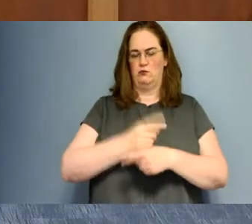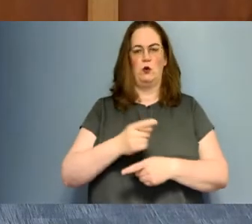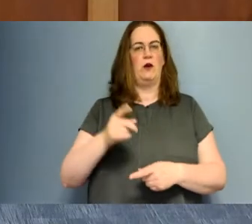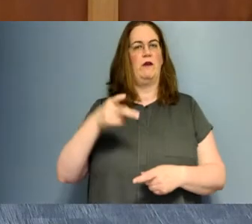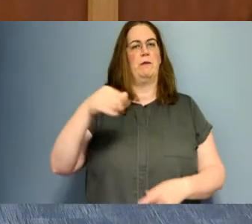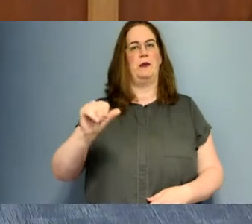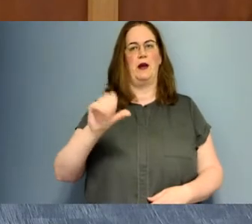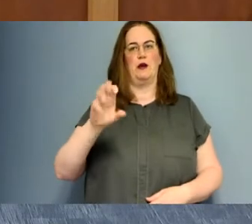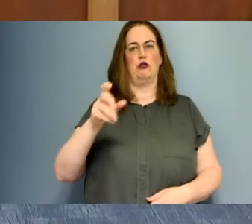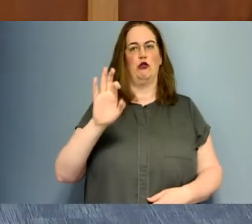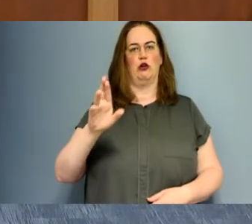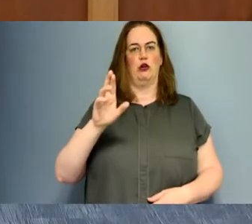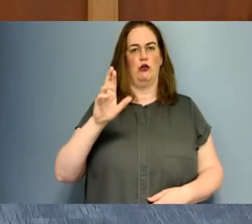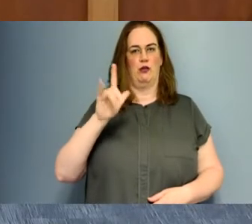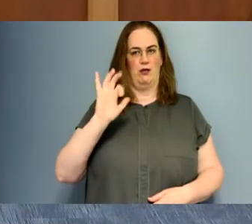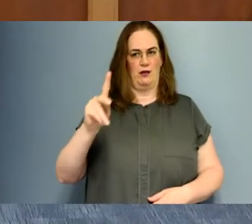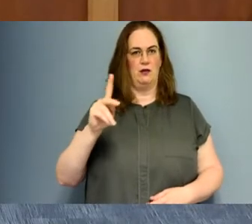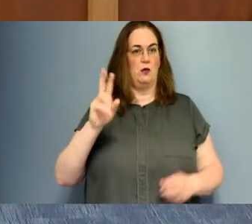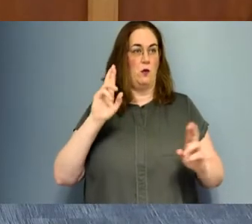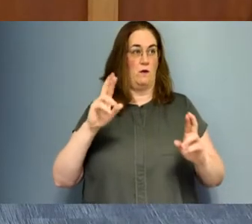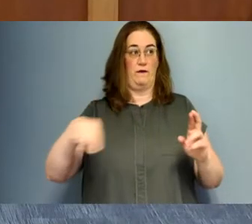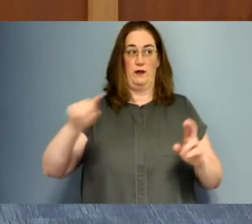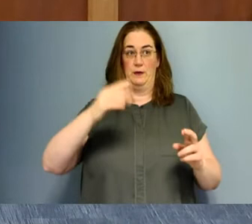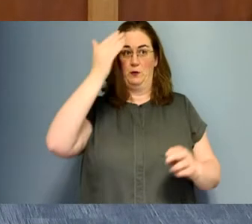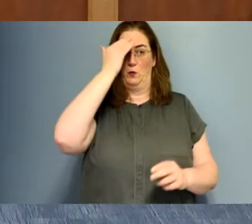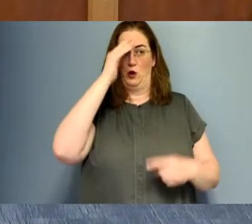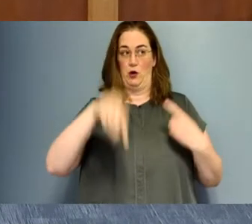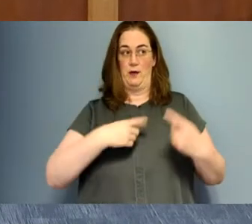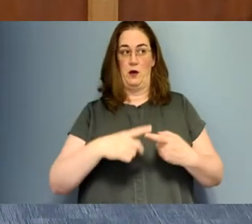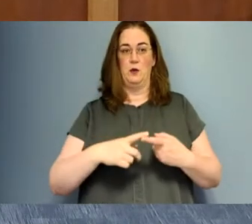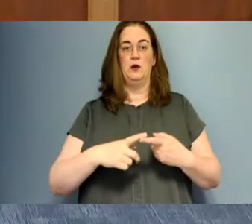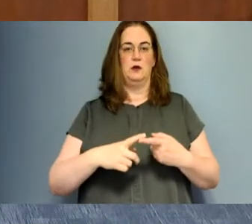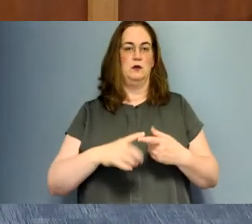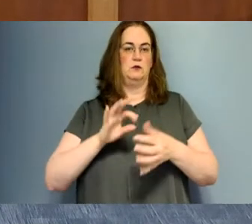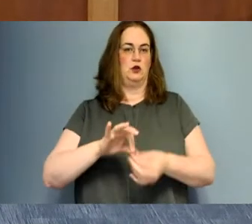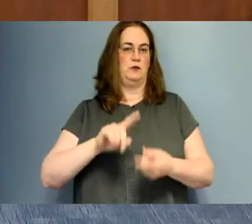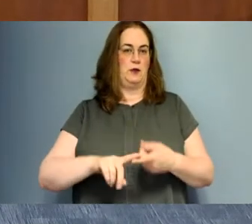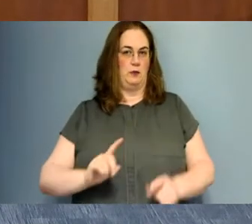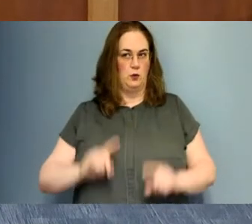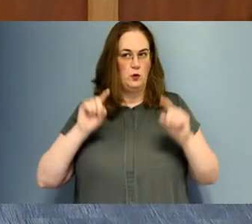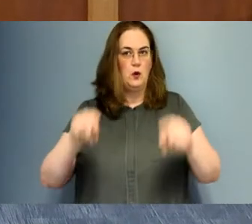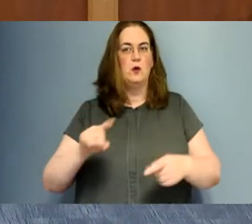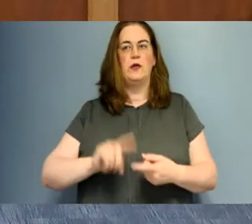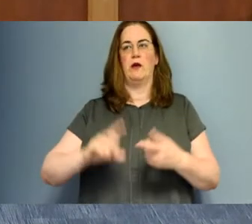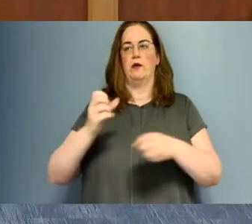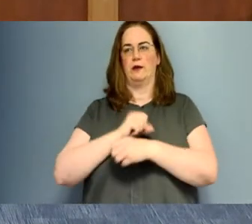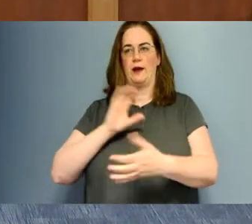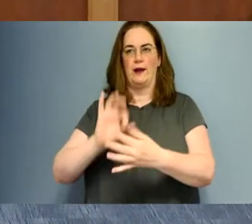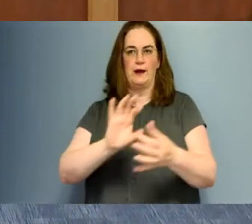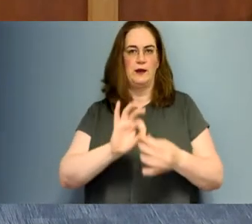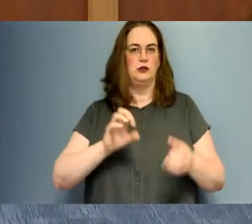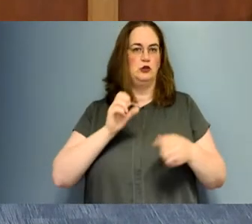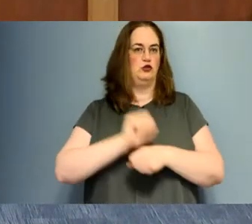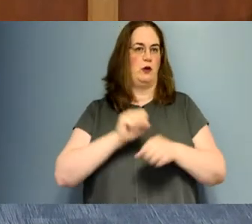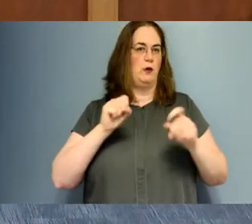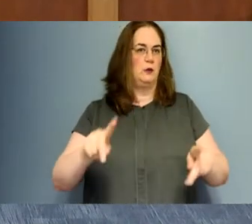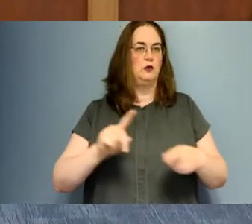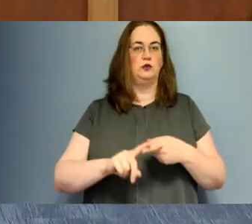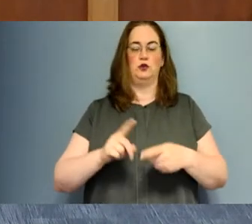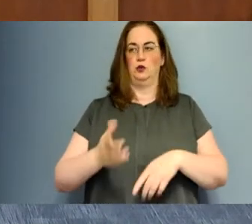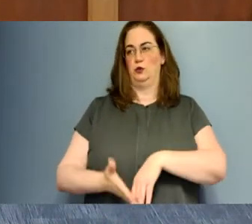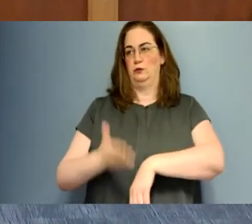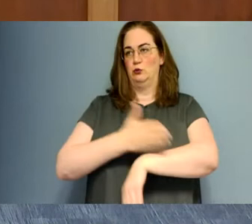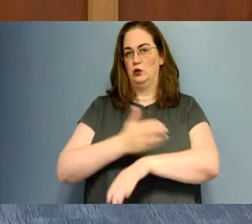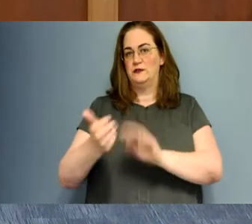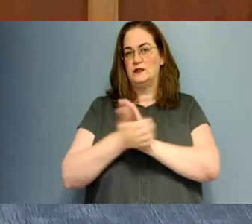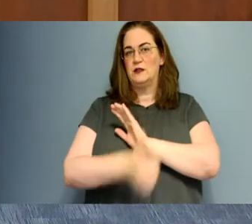people hopefully are aware of, in terms of being able to go there, being able to get connected to job opportunities, being able to improve their